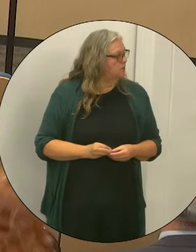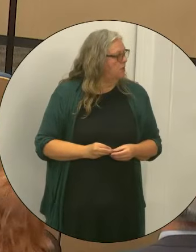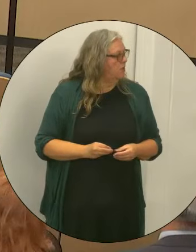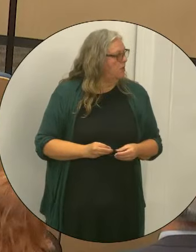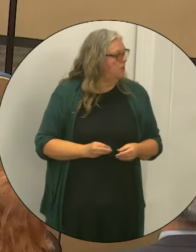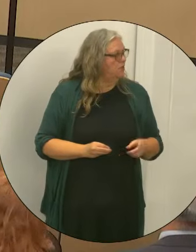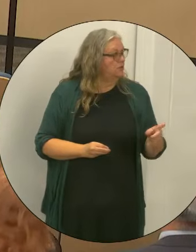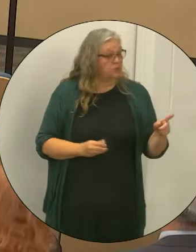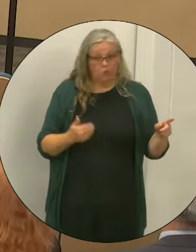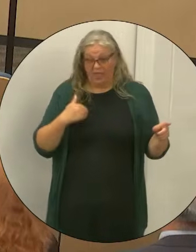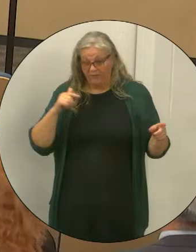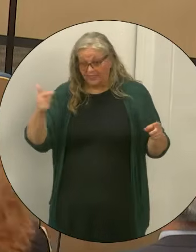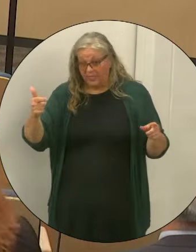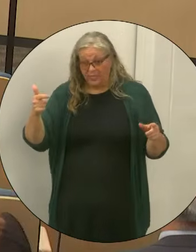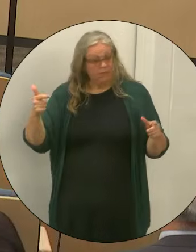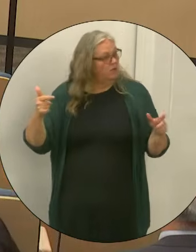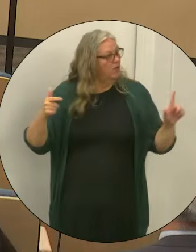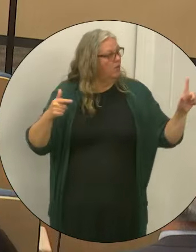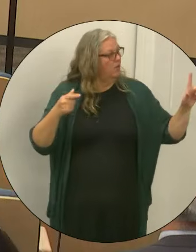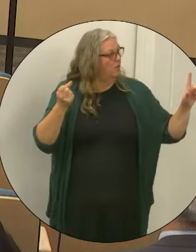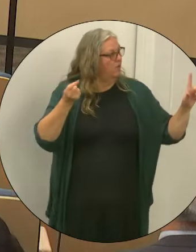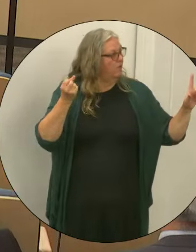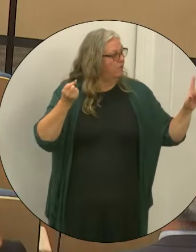We have a second. Let's vote.